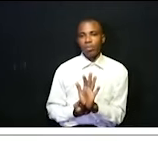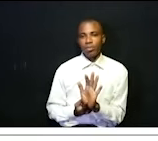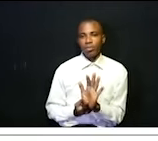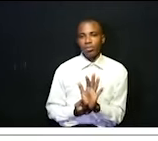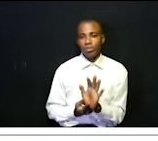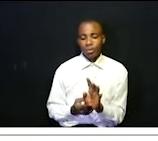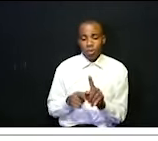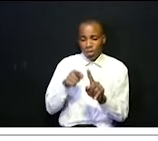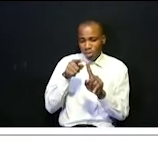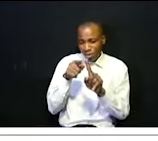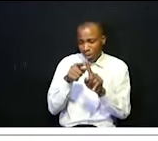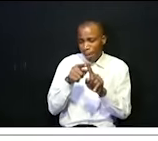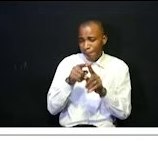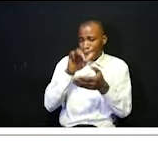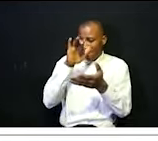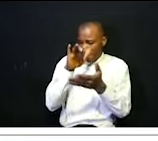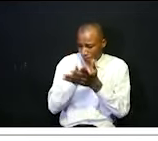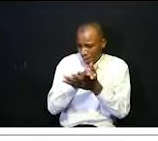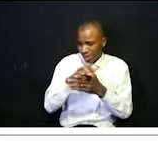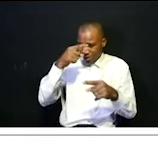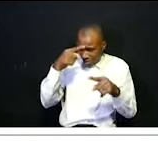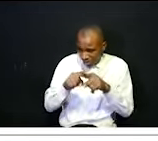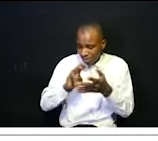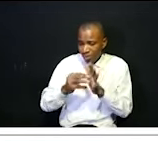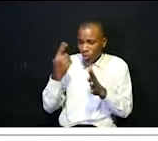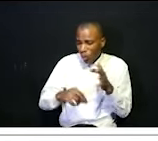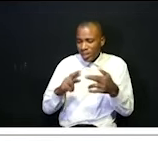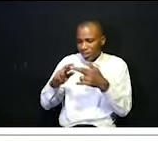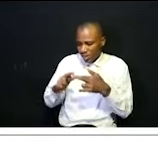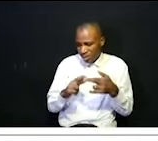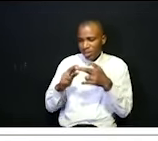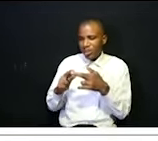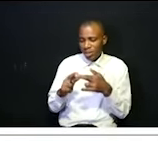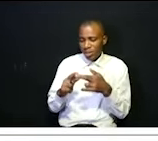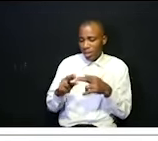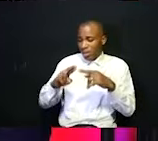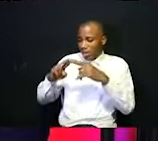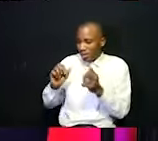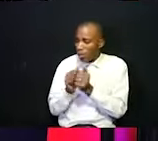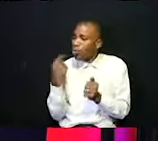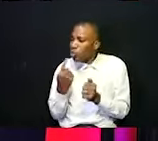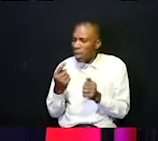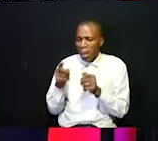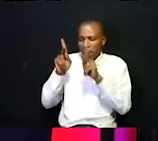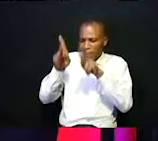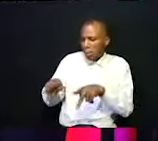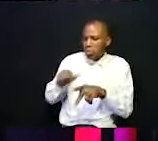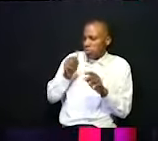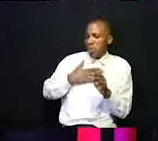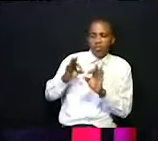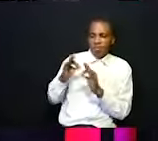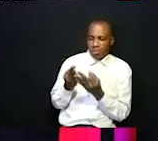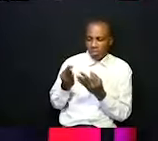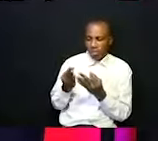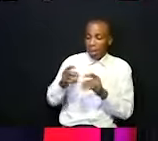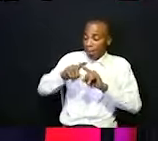marital covenant is a relationship. Enti awari apam no eya yonkofa with a non-relative. Ah, e da woni obi a enye obusuani ntem. That